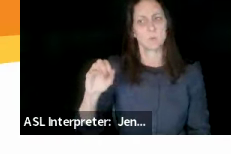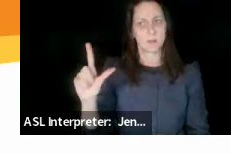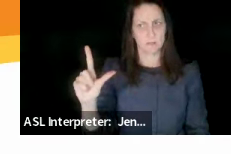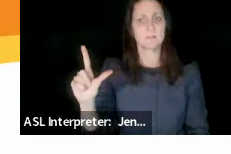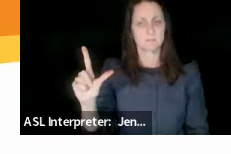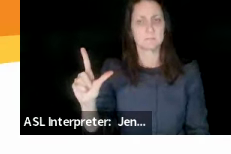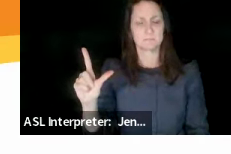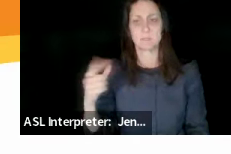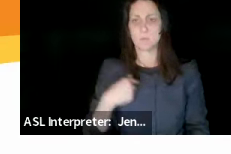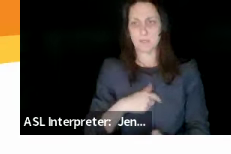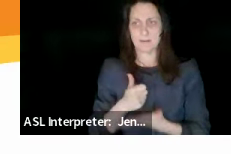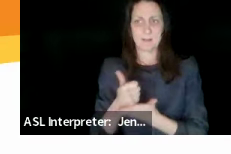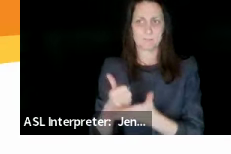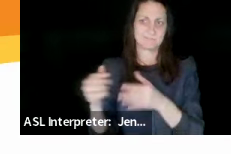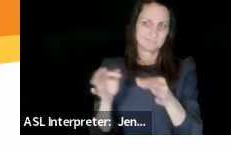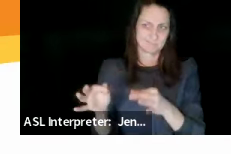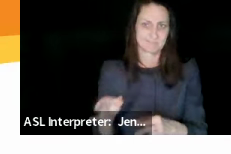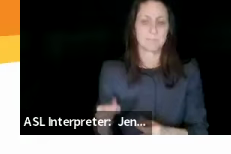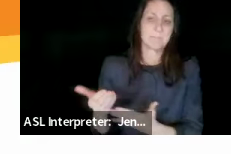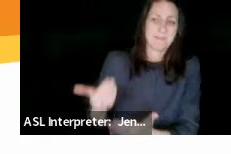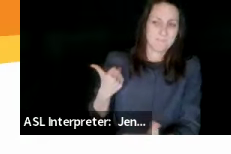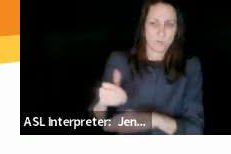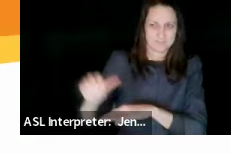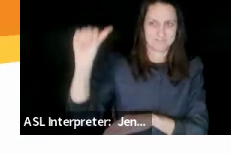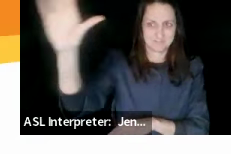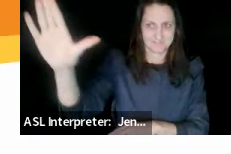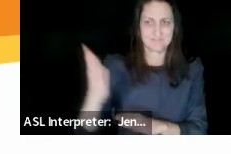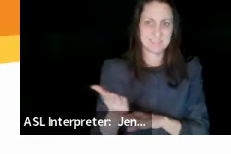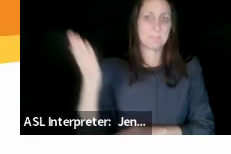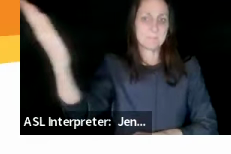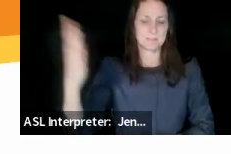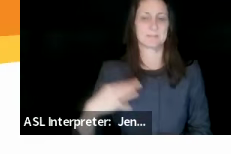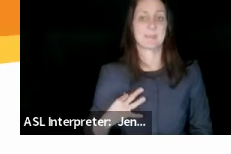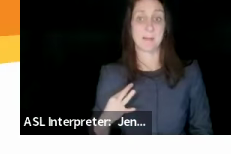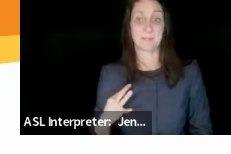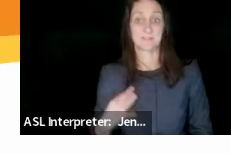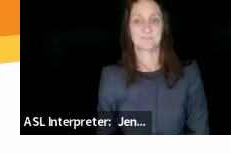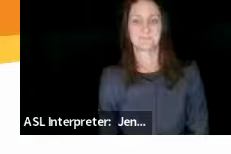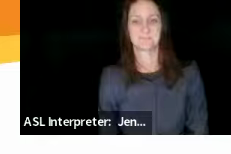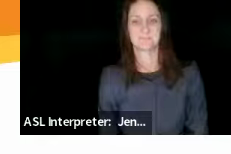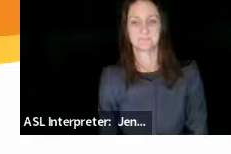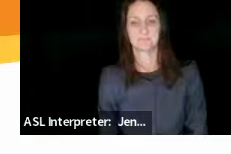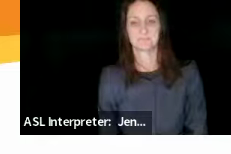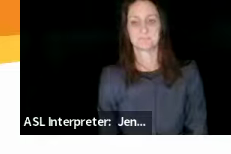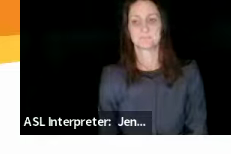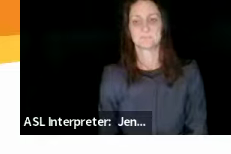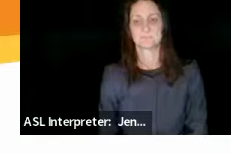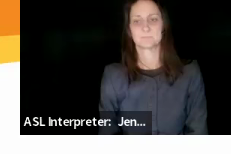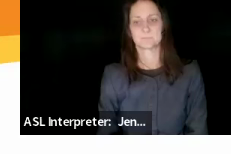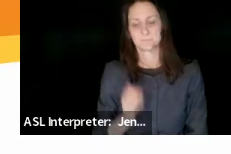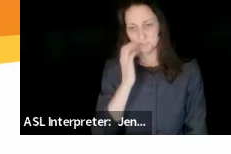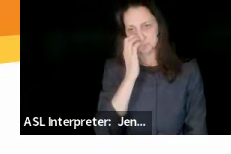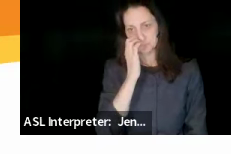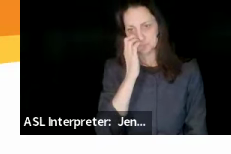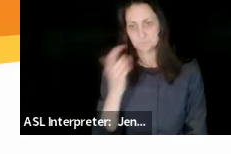before you actually submit the application. Thank you. Also, when you work